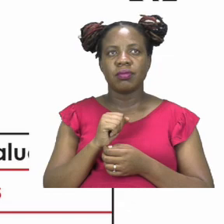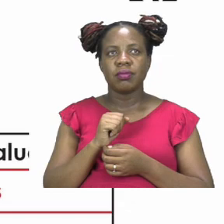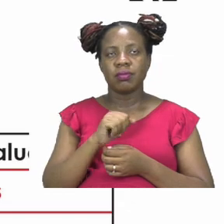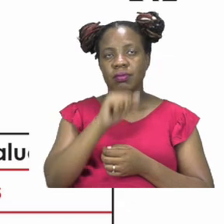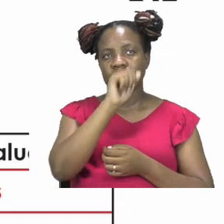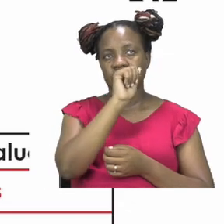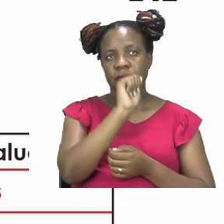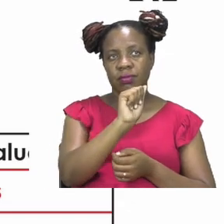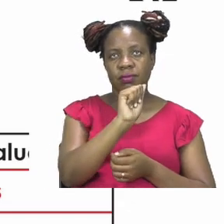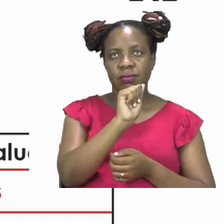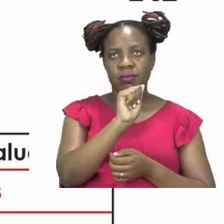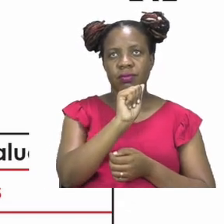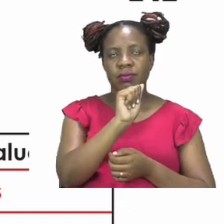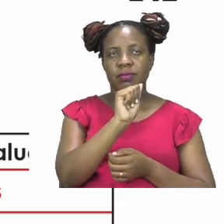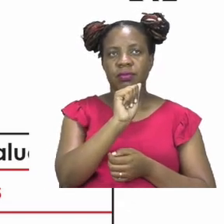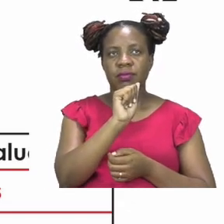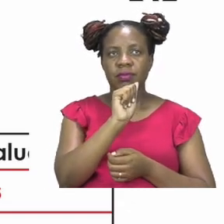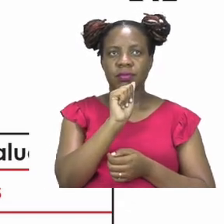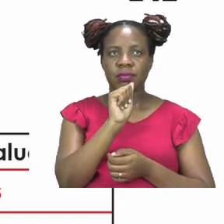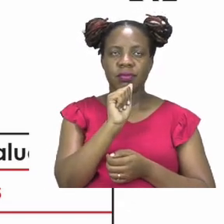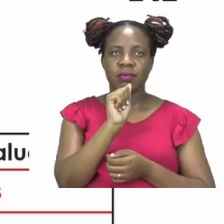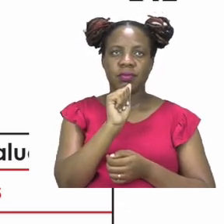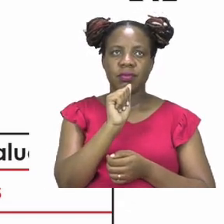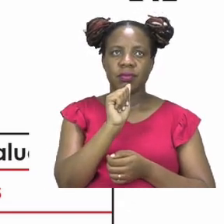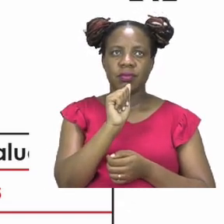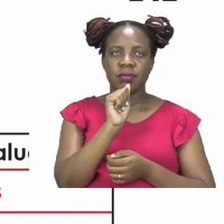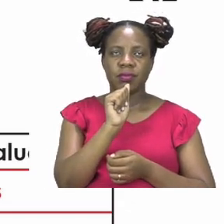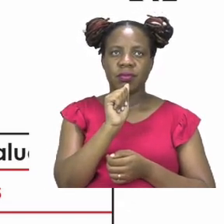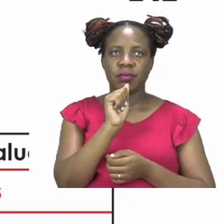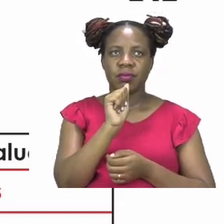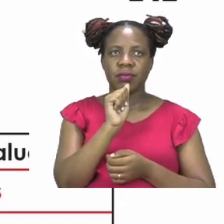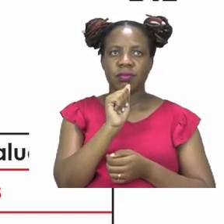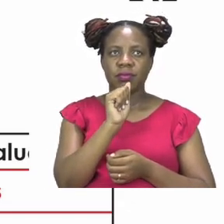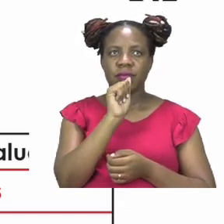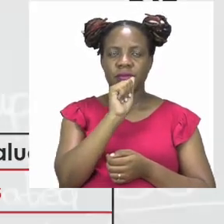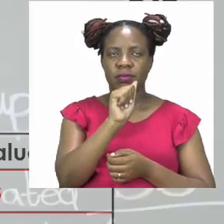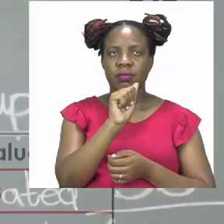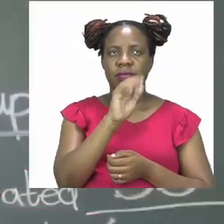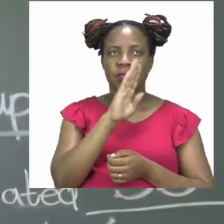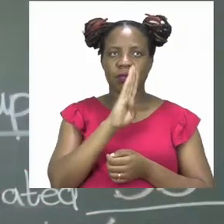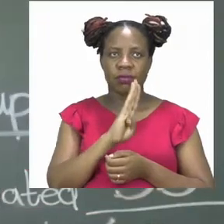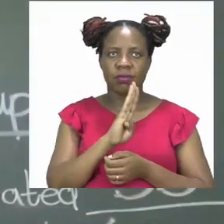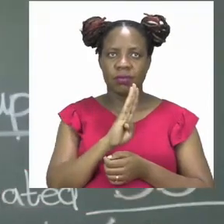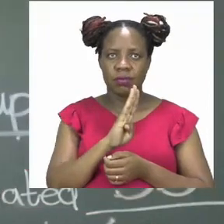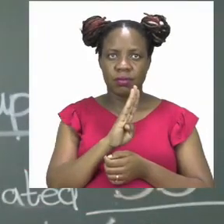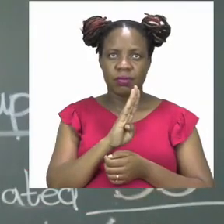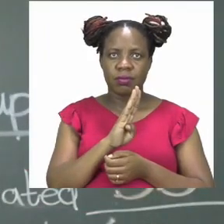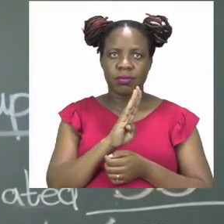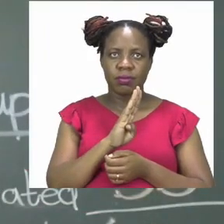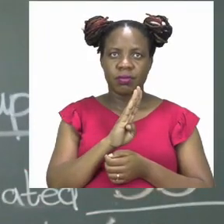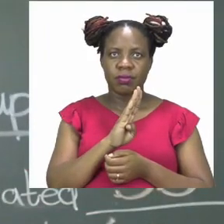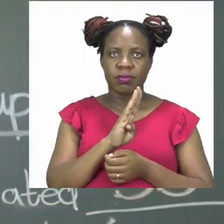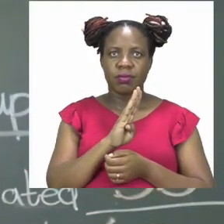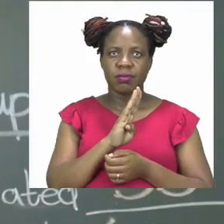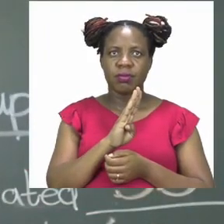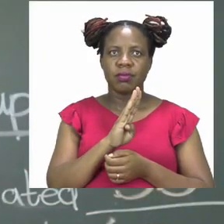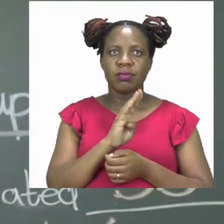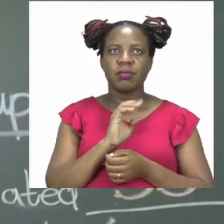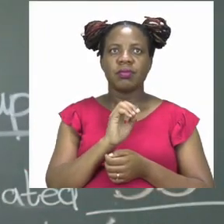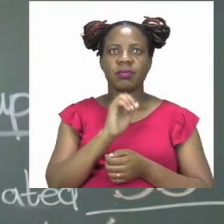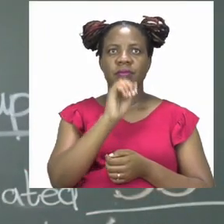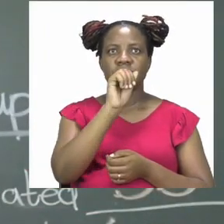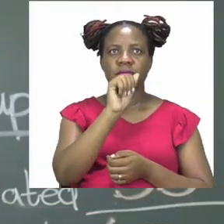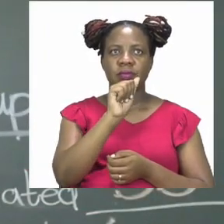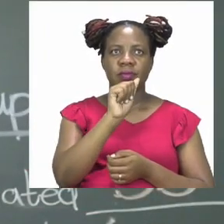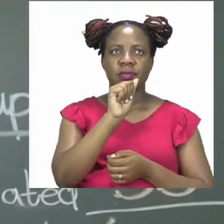A. Now on the board I did A and B, so we are quickly going to look at A.